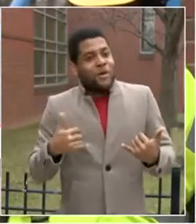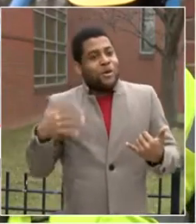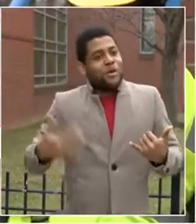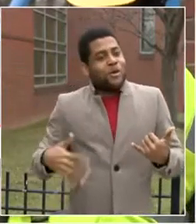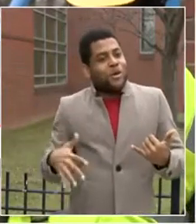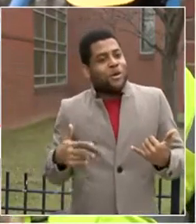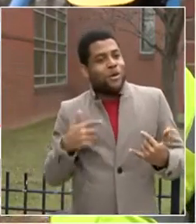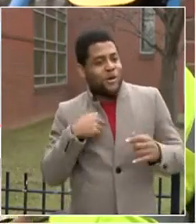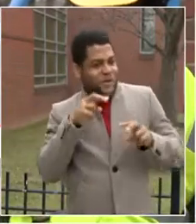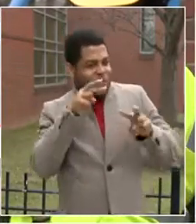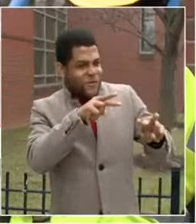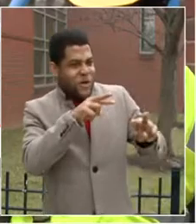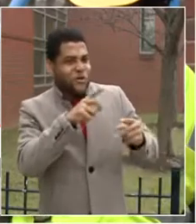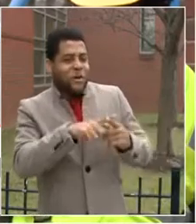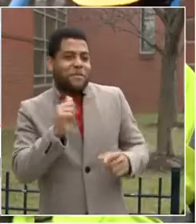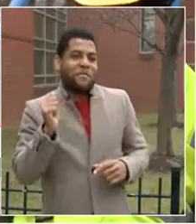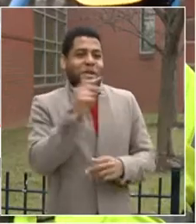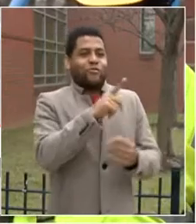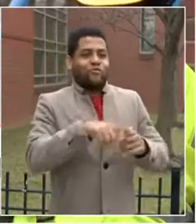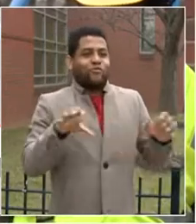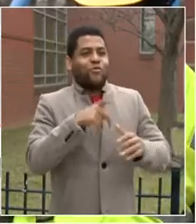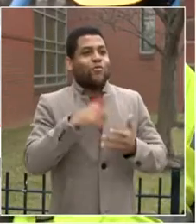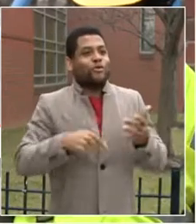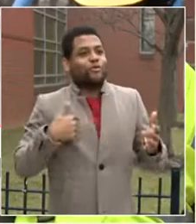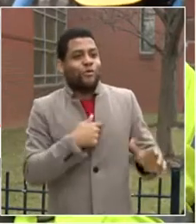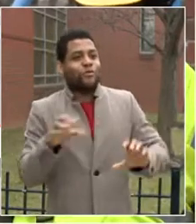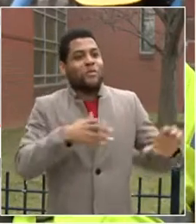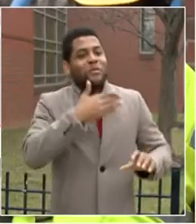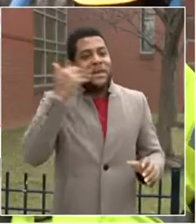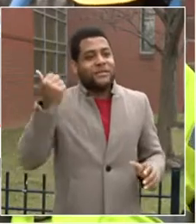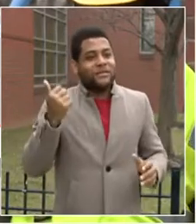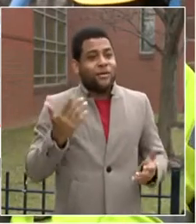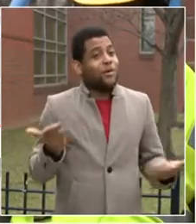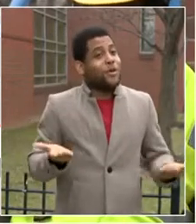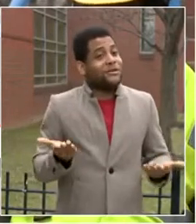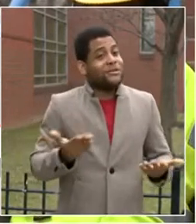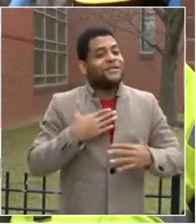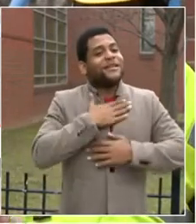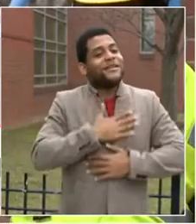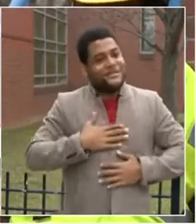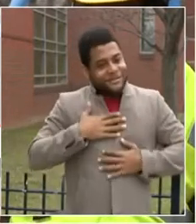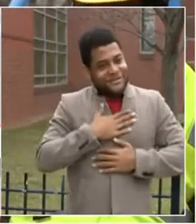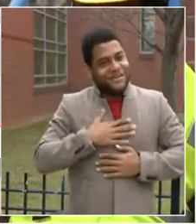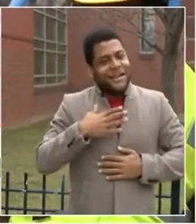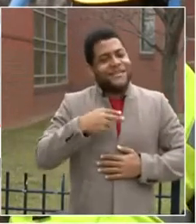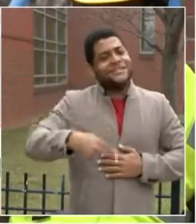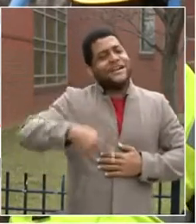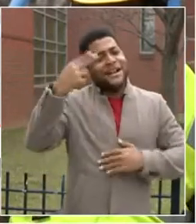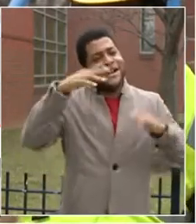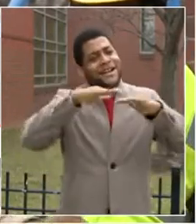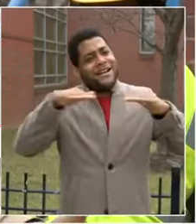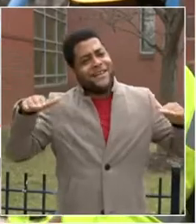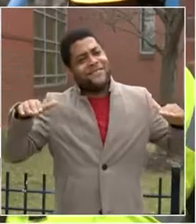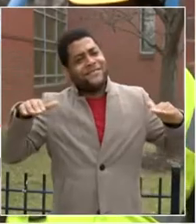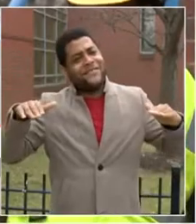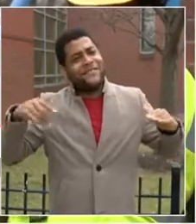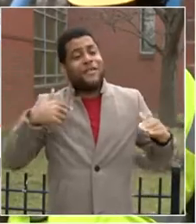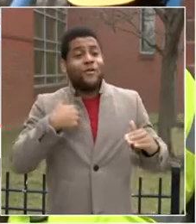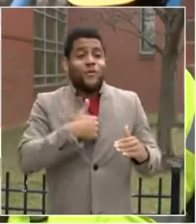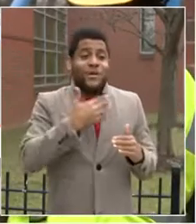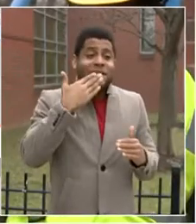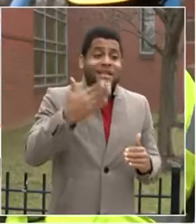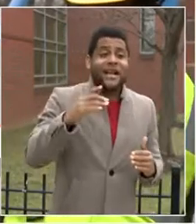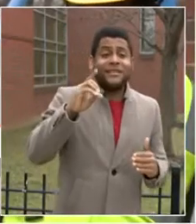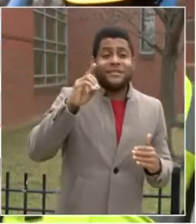do best, which is recreation, and to do it at a much higher level. So I want to thank my colleagues at DPI, and I want to thank Mayor Bowser